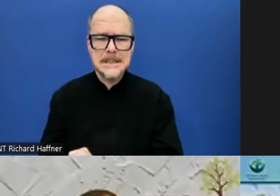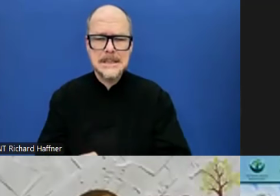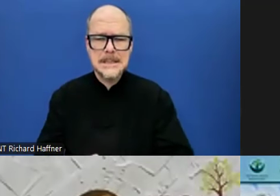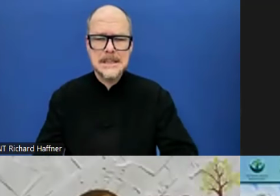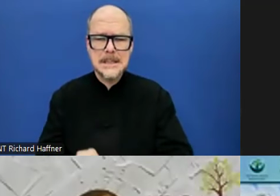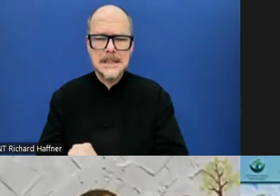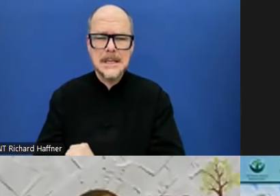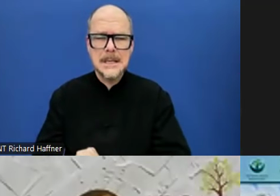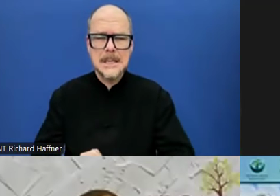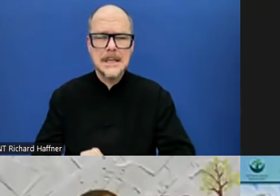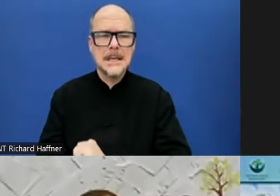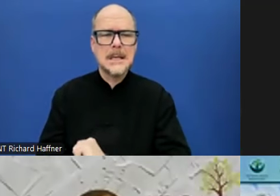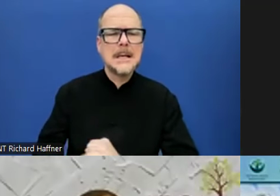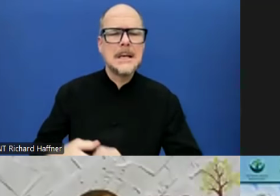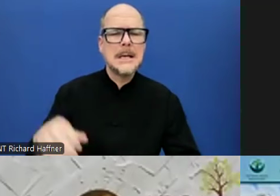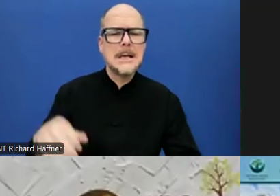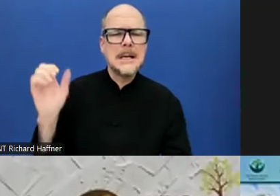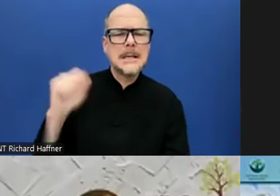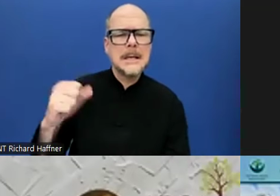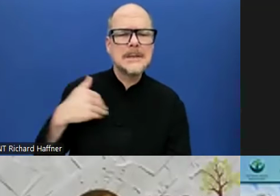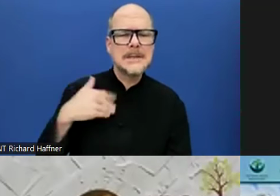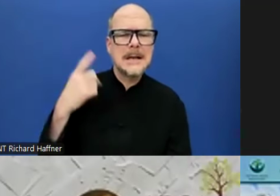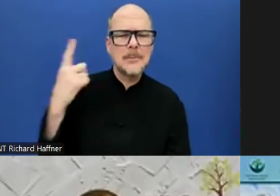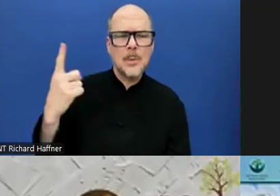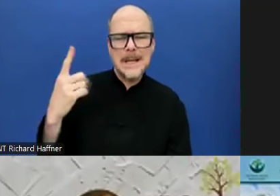Yes, we have one emailed comment.